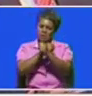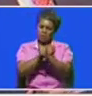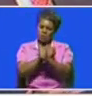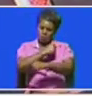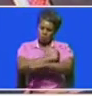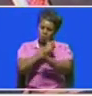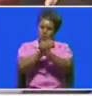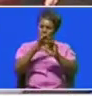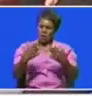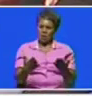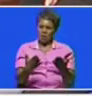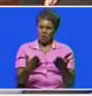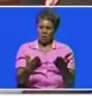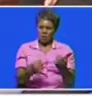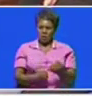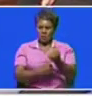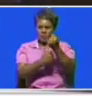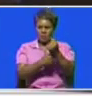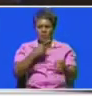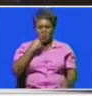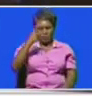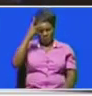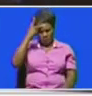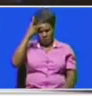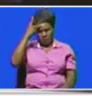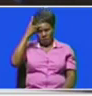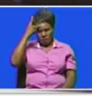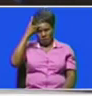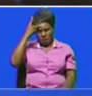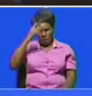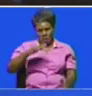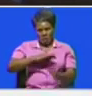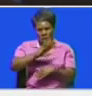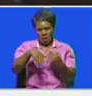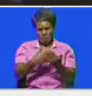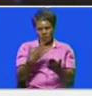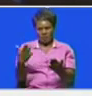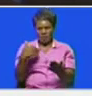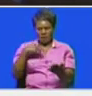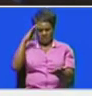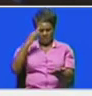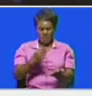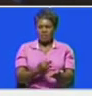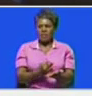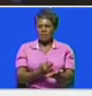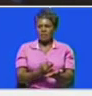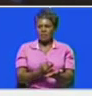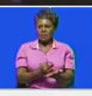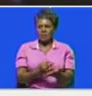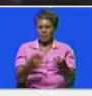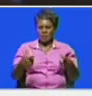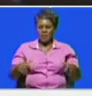but leaders are offering their hand of support to the parents. But after everything has been said and done,